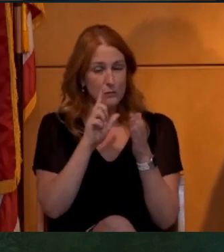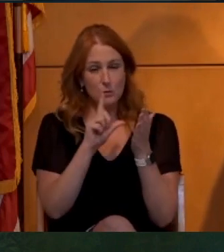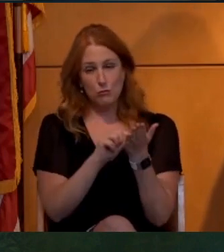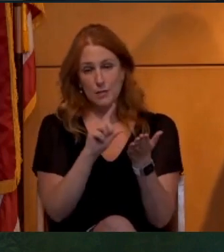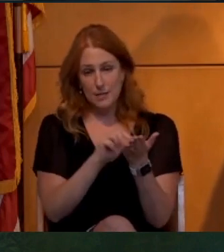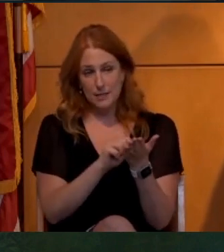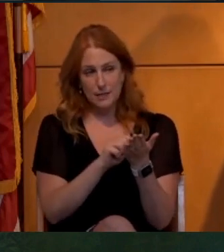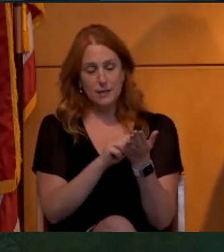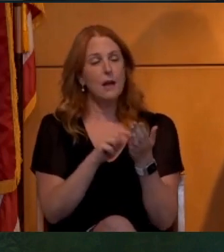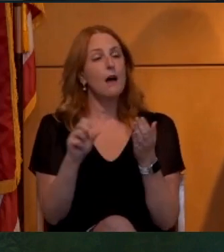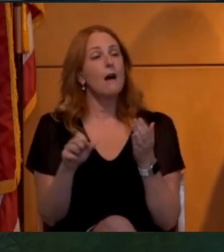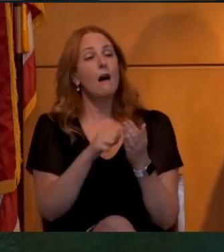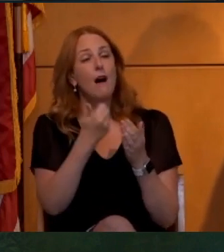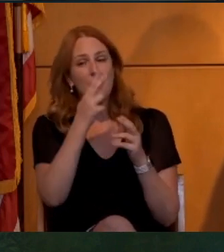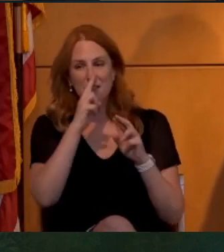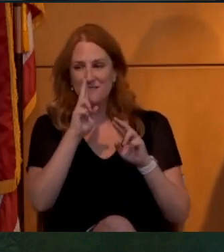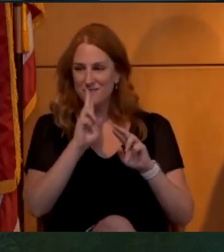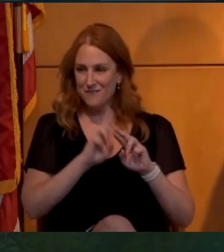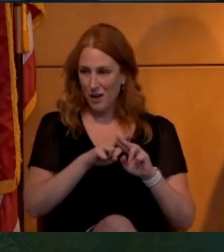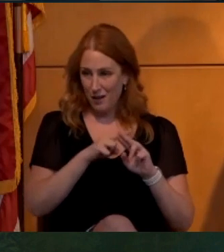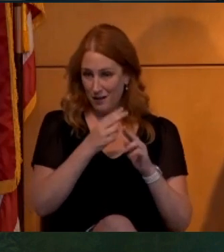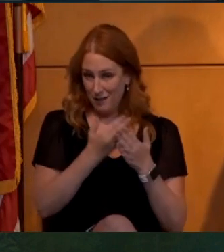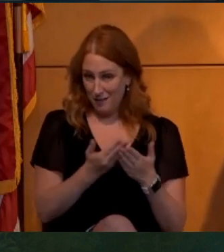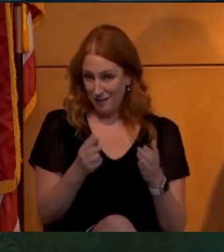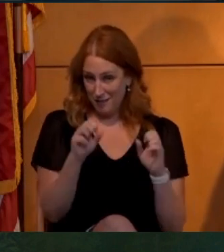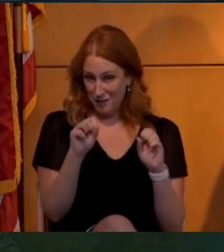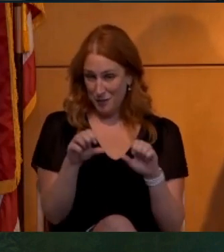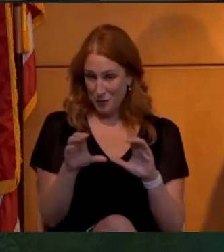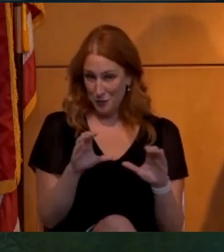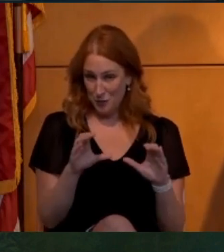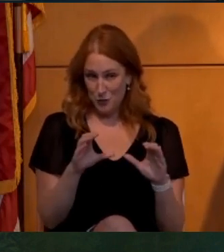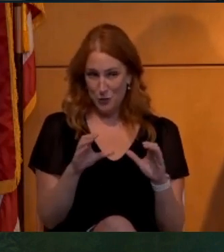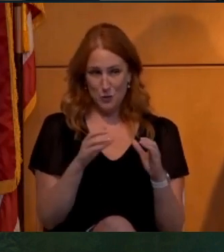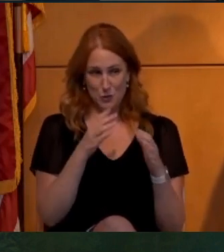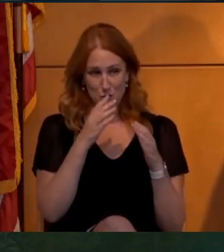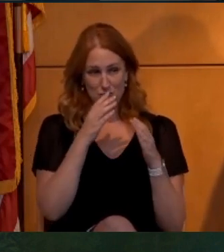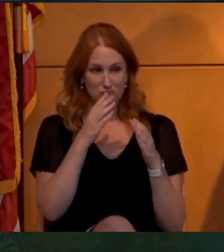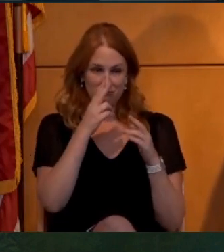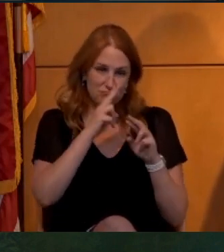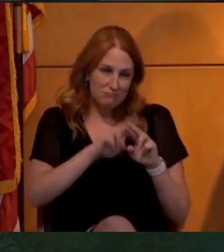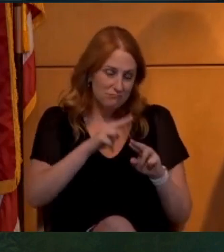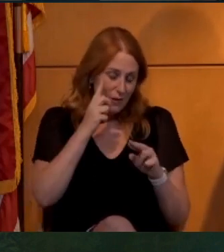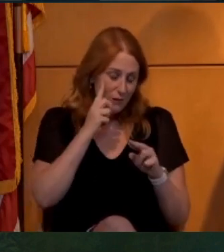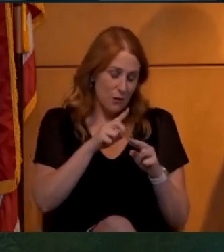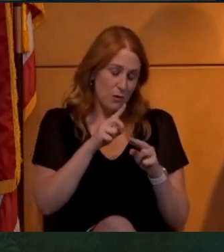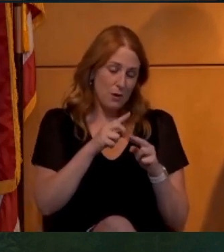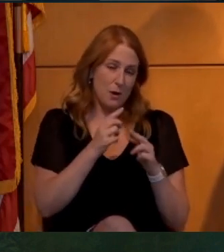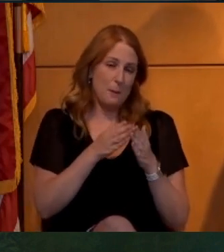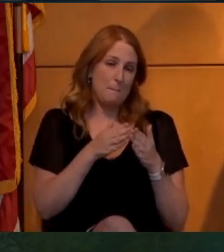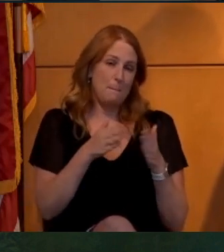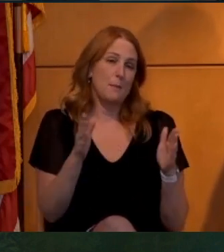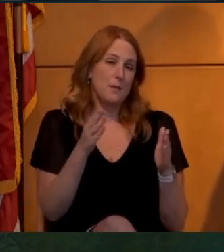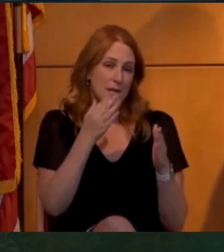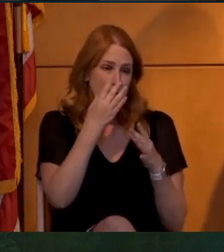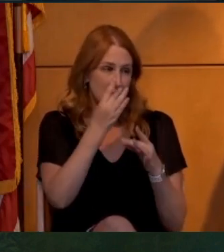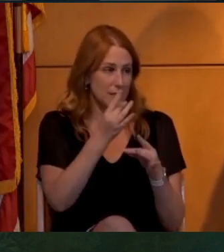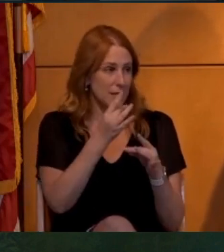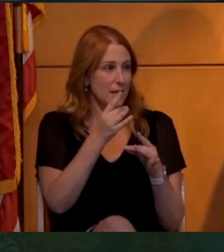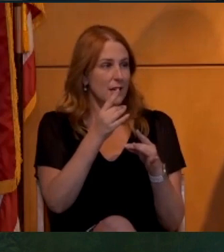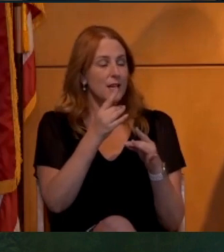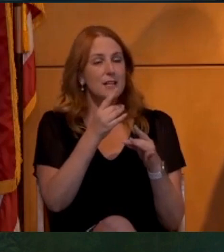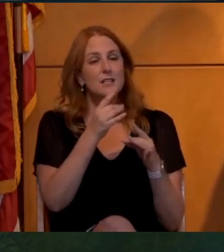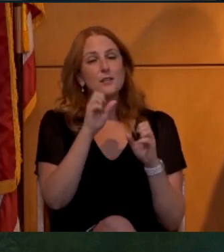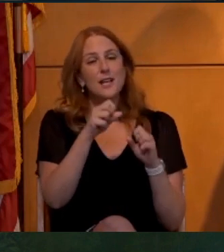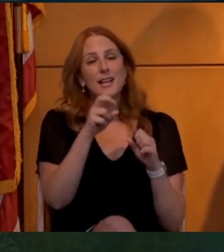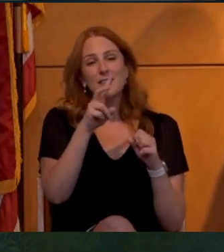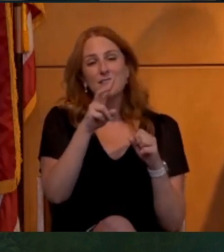Another fun aspect, particularly useful in public engagement, is the generation of VR